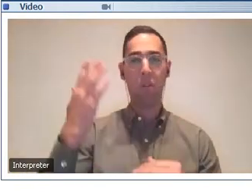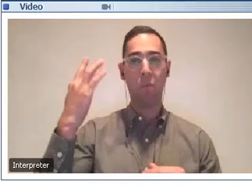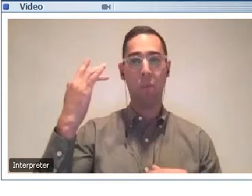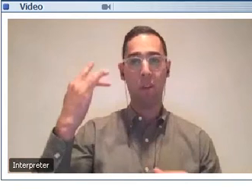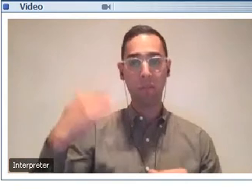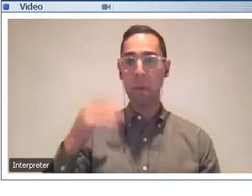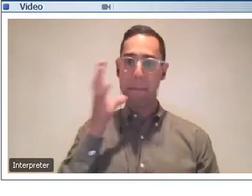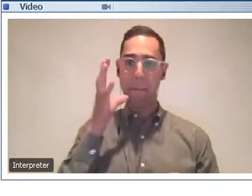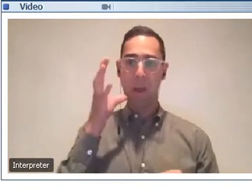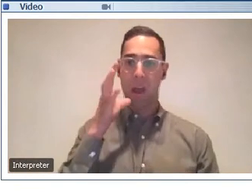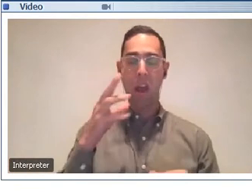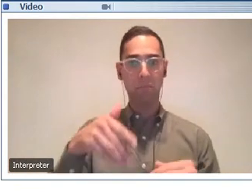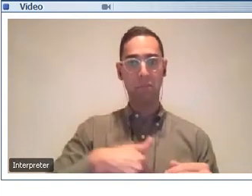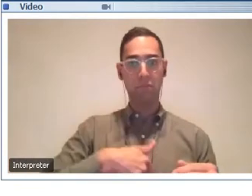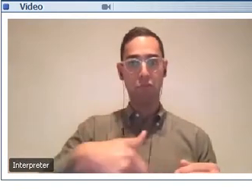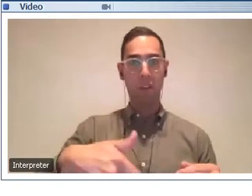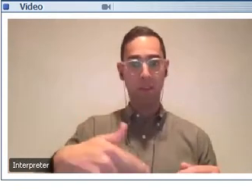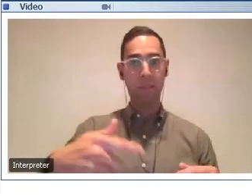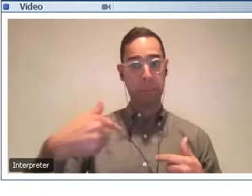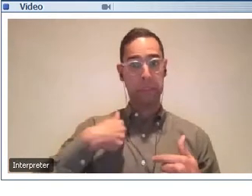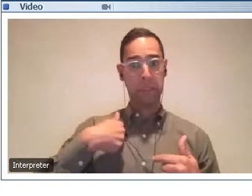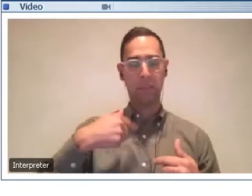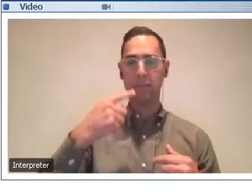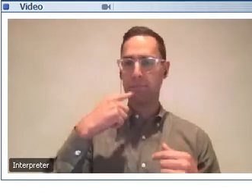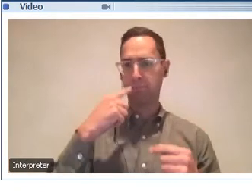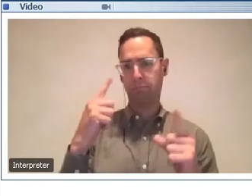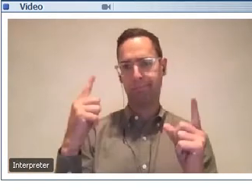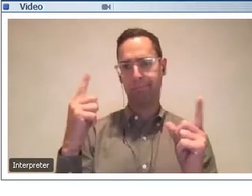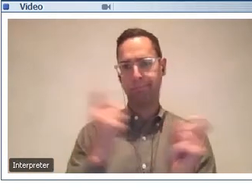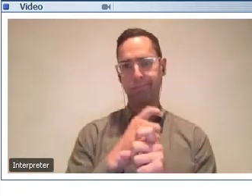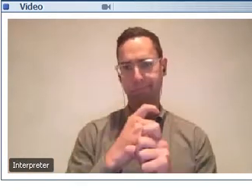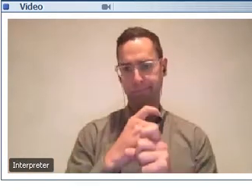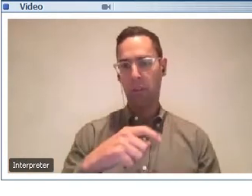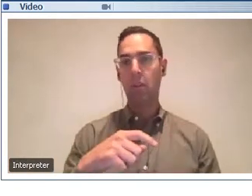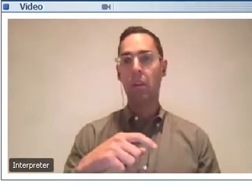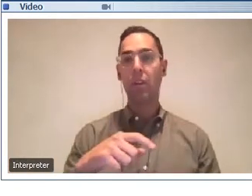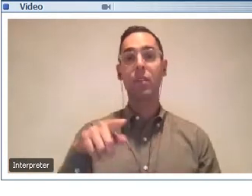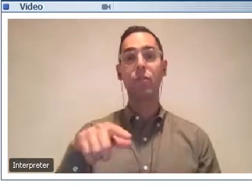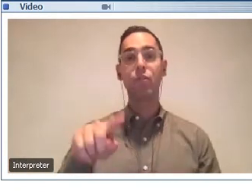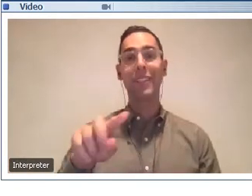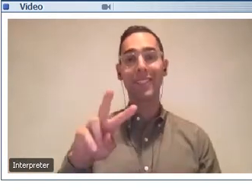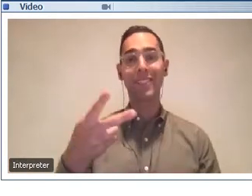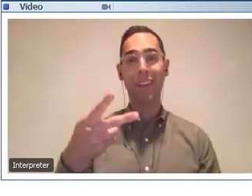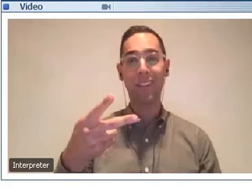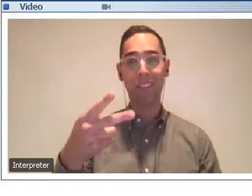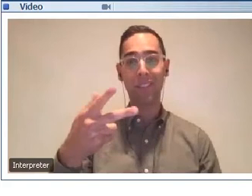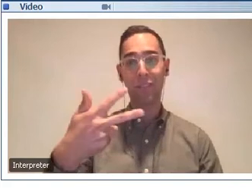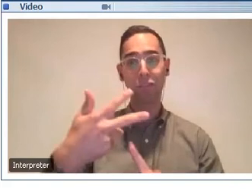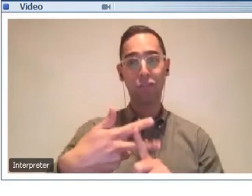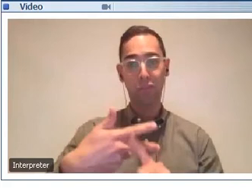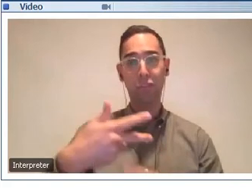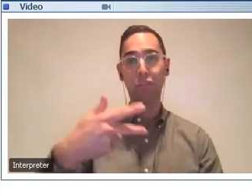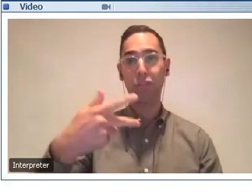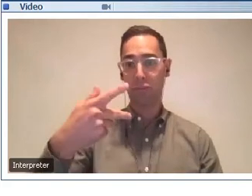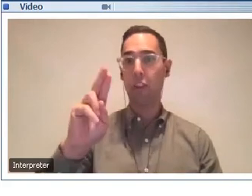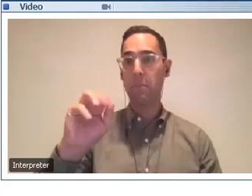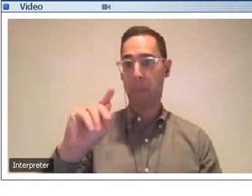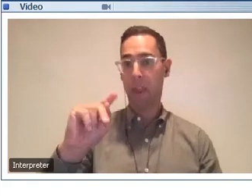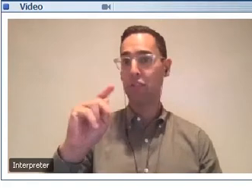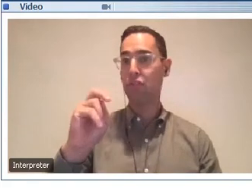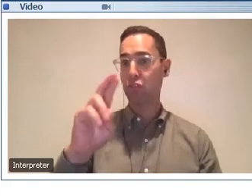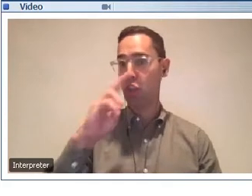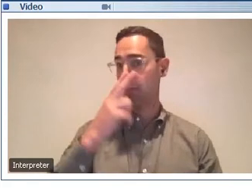She began bed rest in her 2nd trimester. And despite every intervention, I was